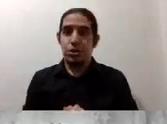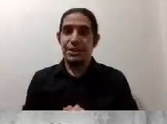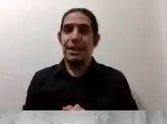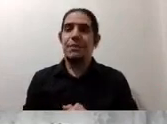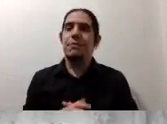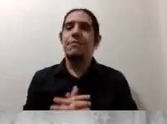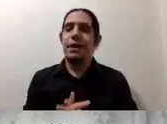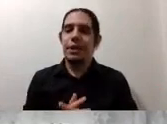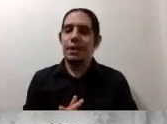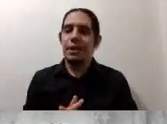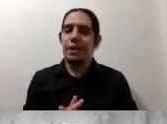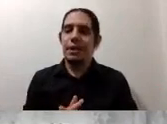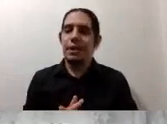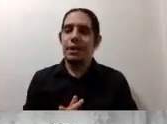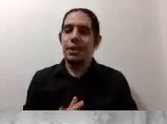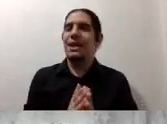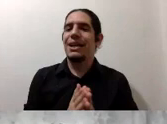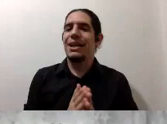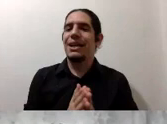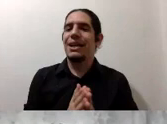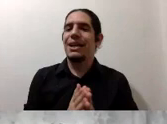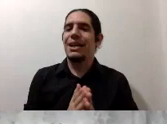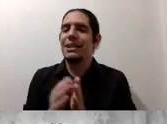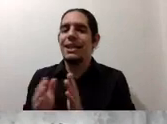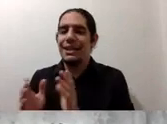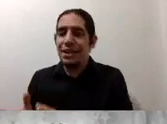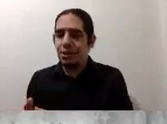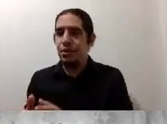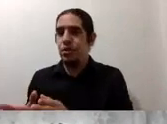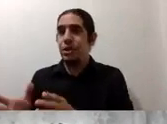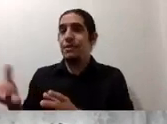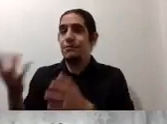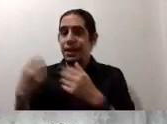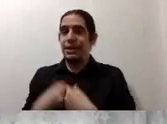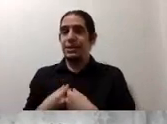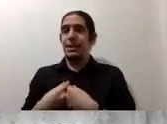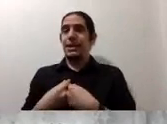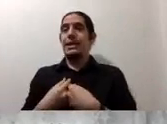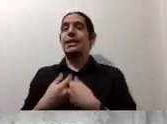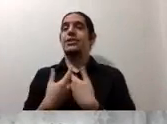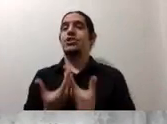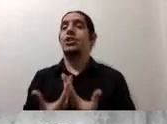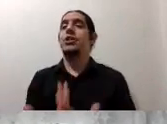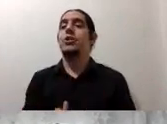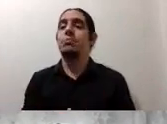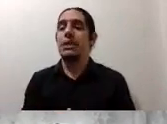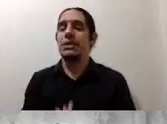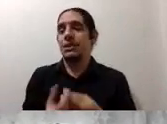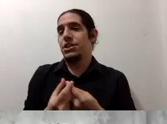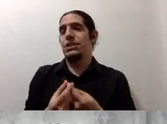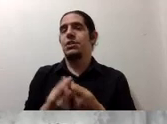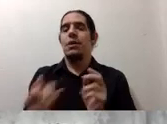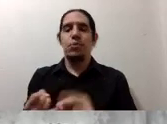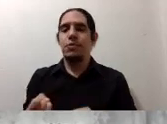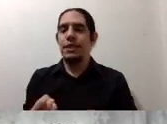Also, students have been very curious about the kind of English that they hear or they face in external